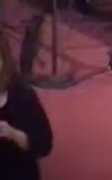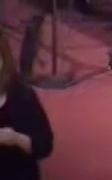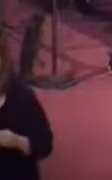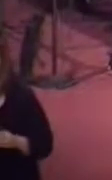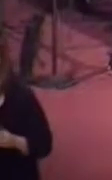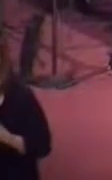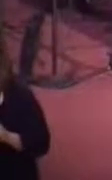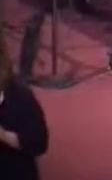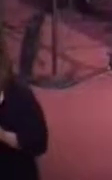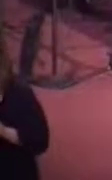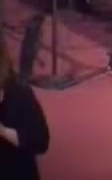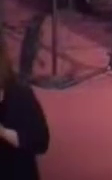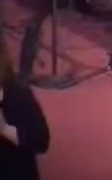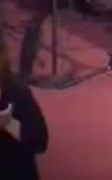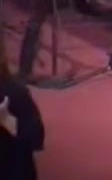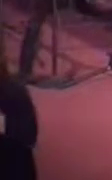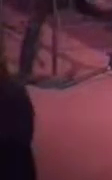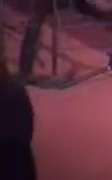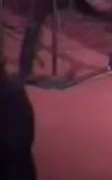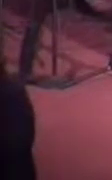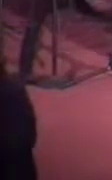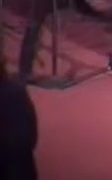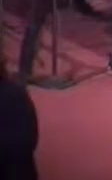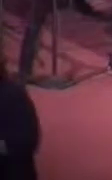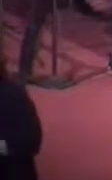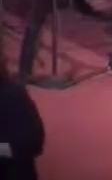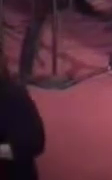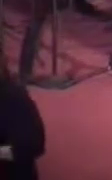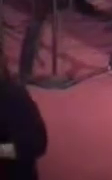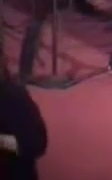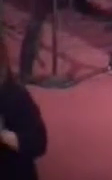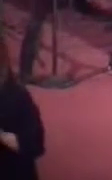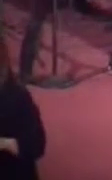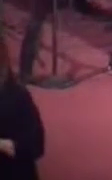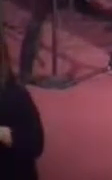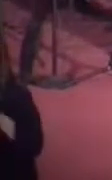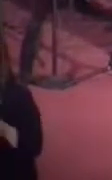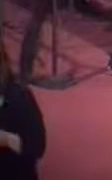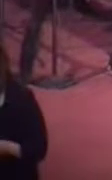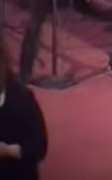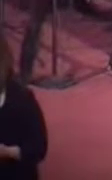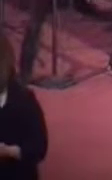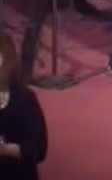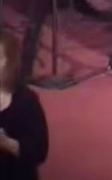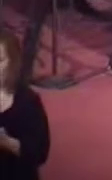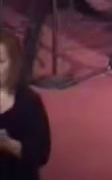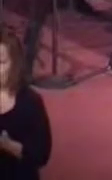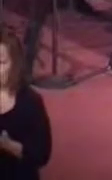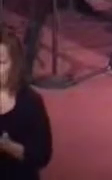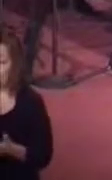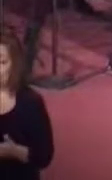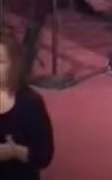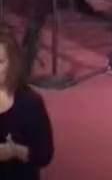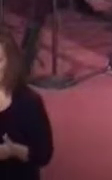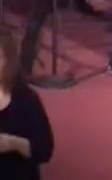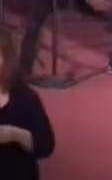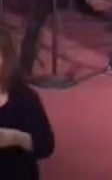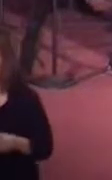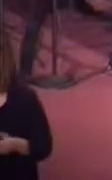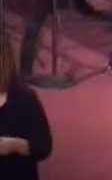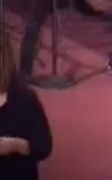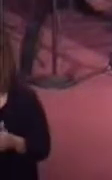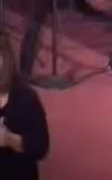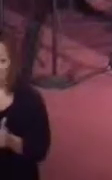taken captive to Babylon, who would undergo such terrible persecution for the greater good, that he would ascend to a position of power, that in